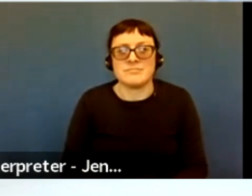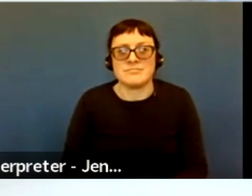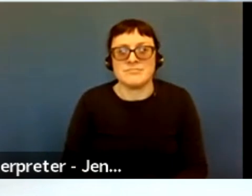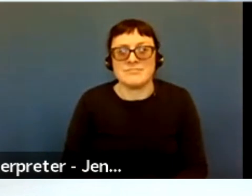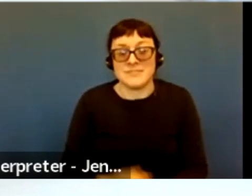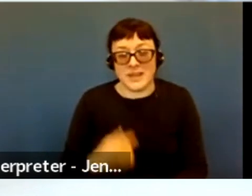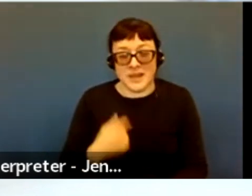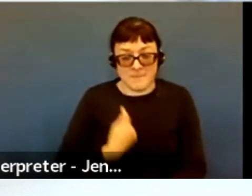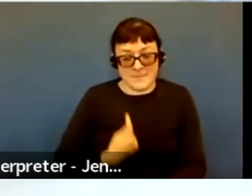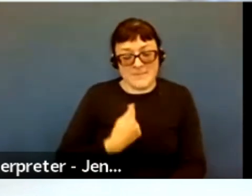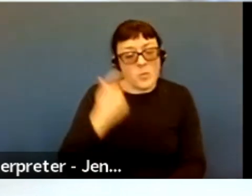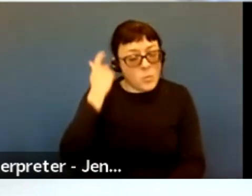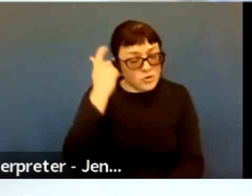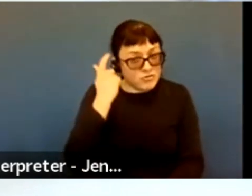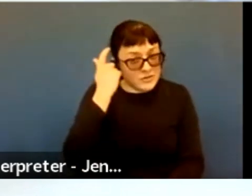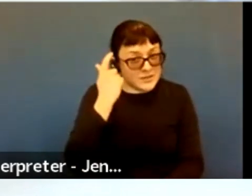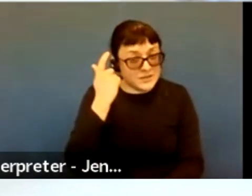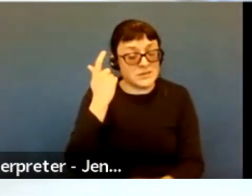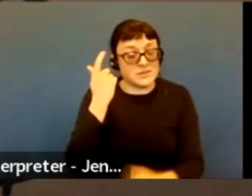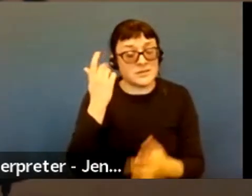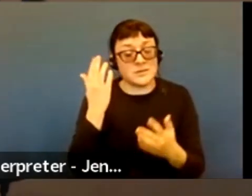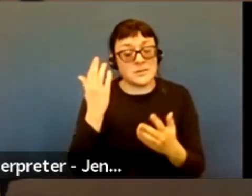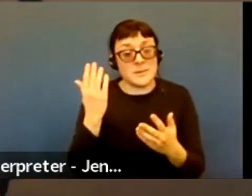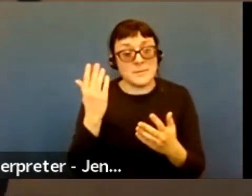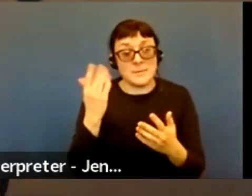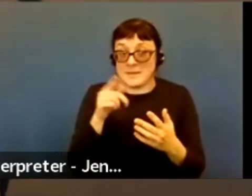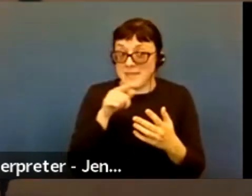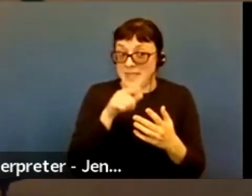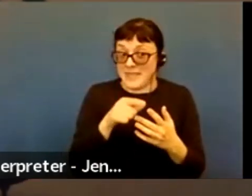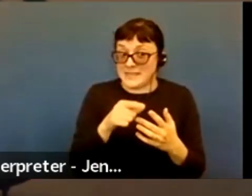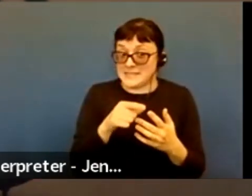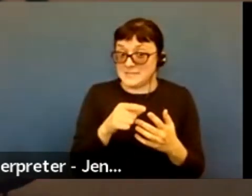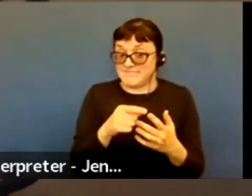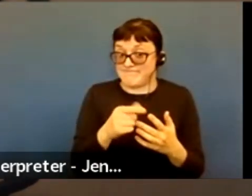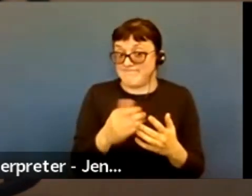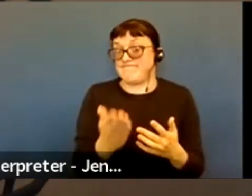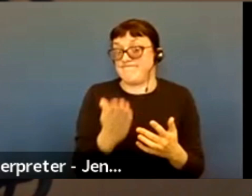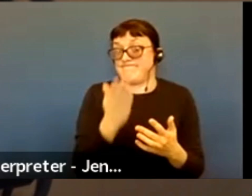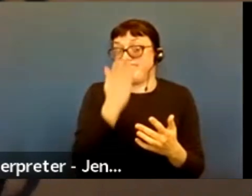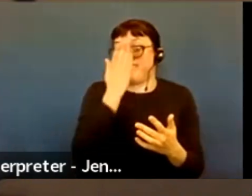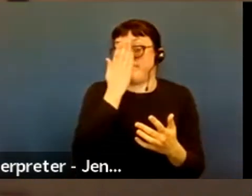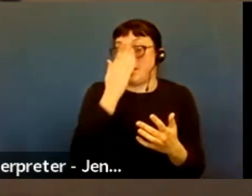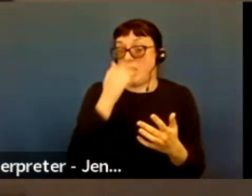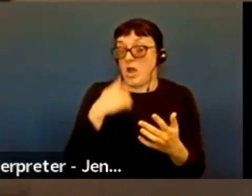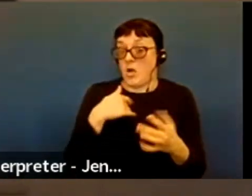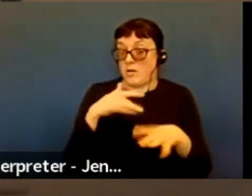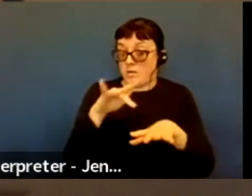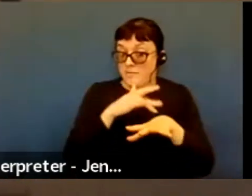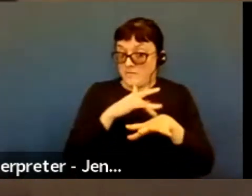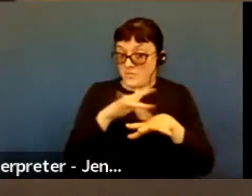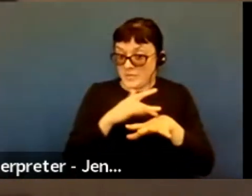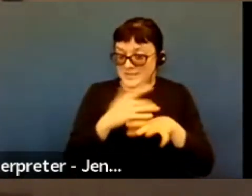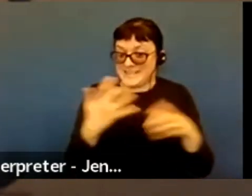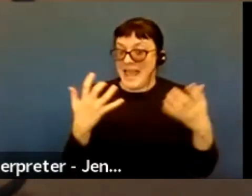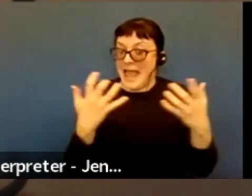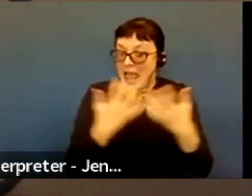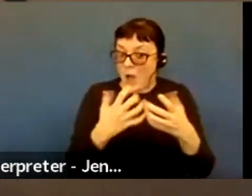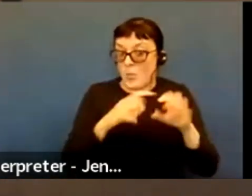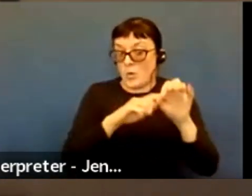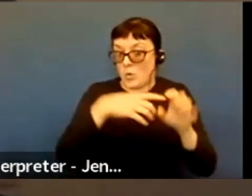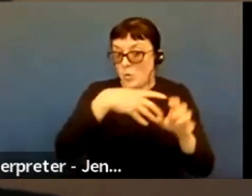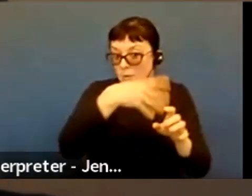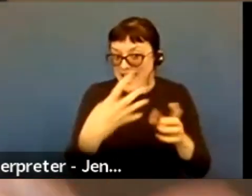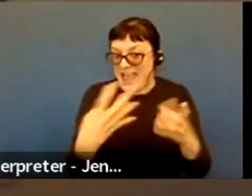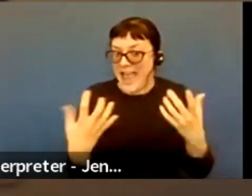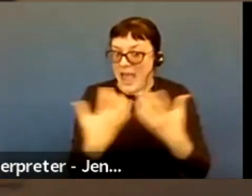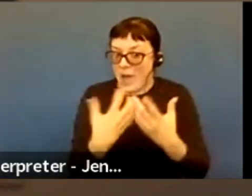Right. So I'm wondering, you know, as this is coming up and we're talking about how we're queering